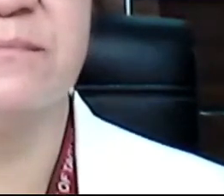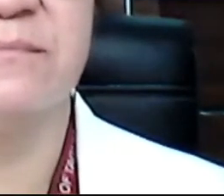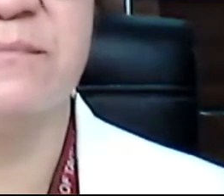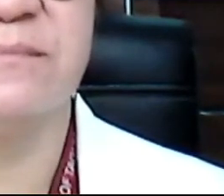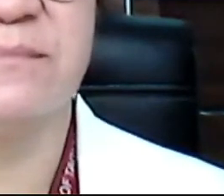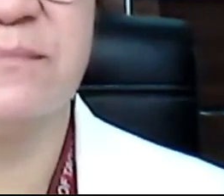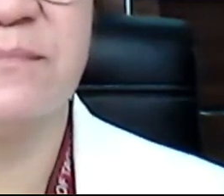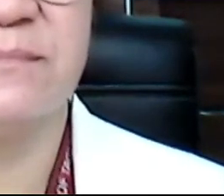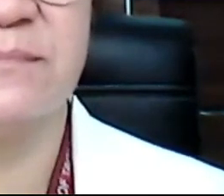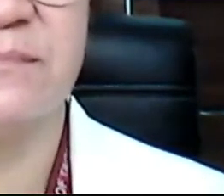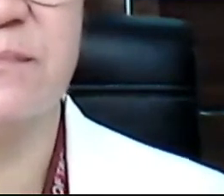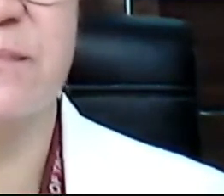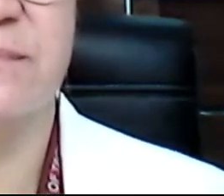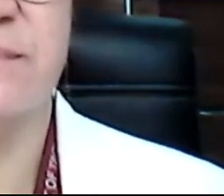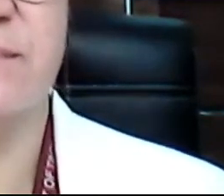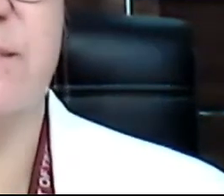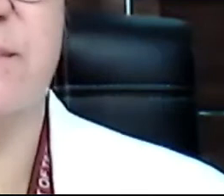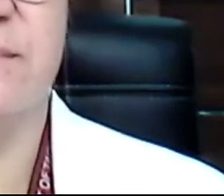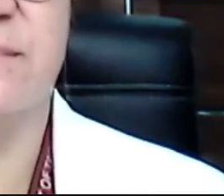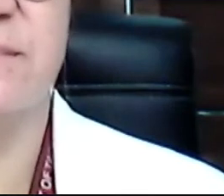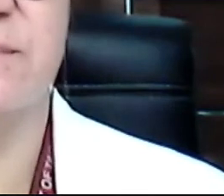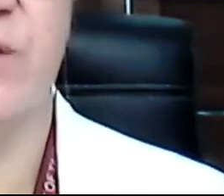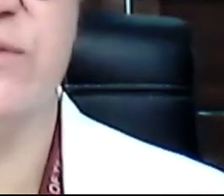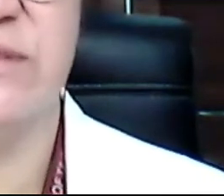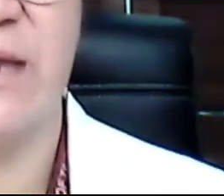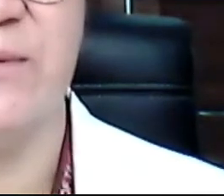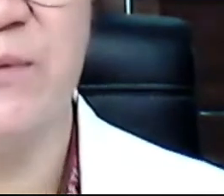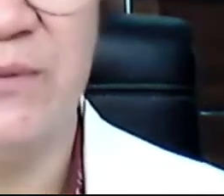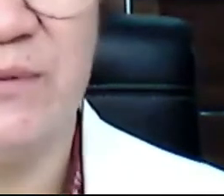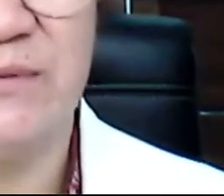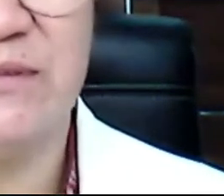Taguig and Dr. Osana.